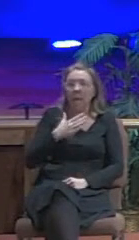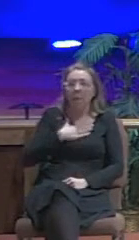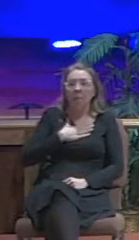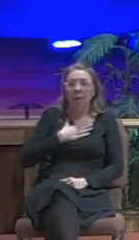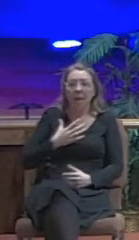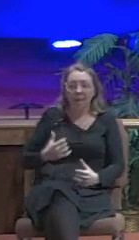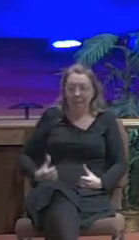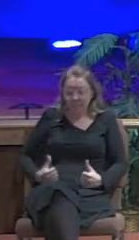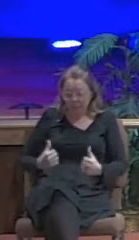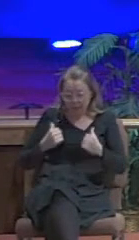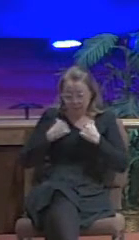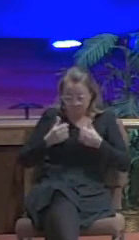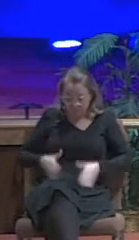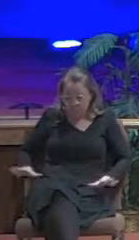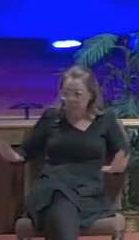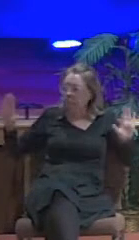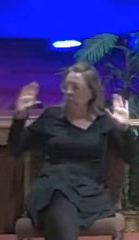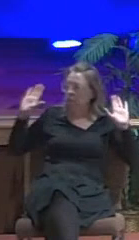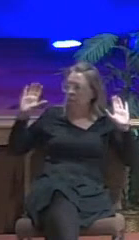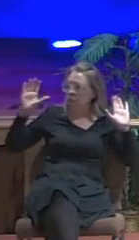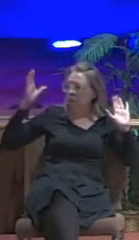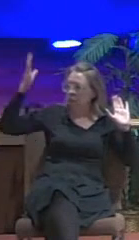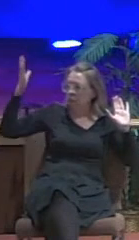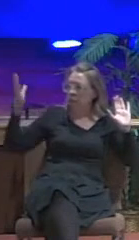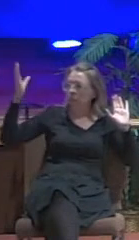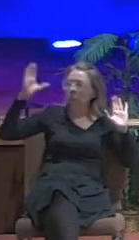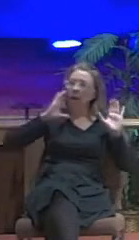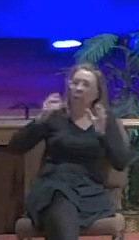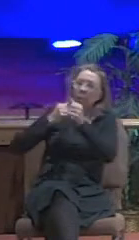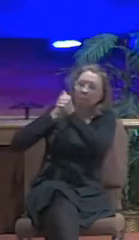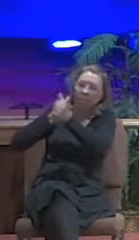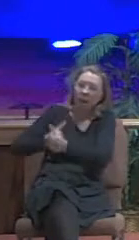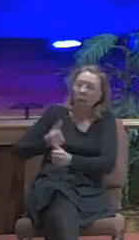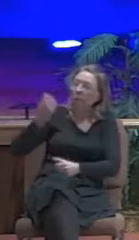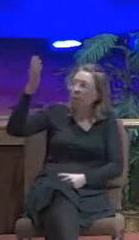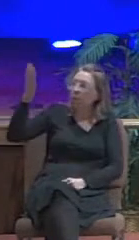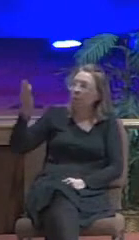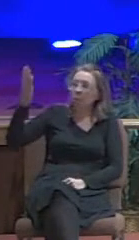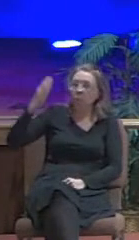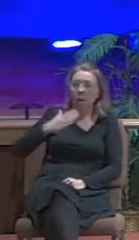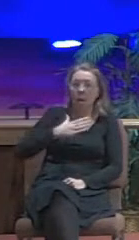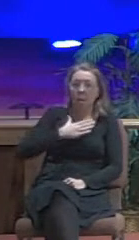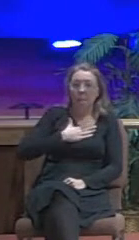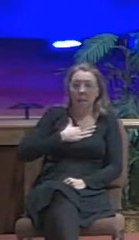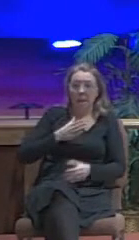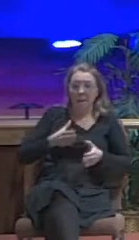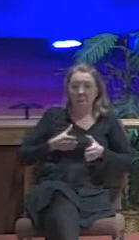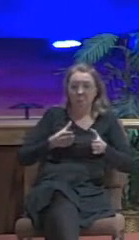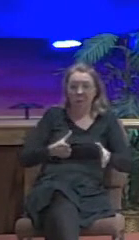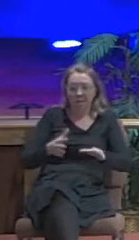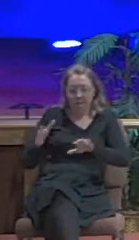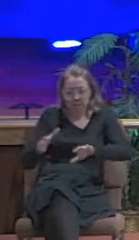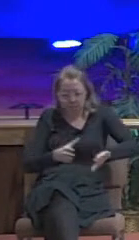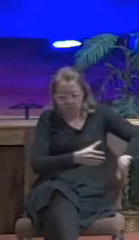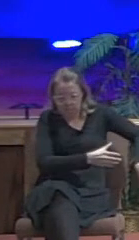you, and I'm going to follow you. I'm going to crucify my ways and follow you.